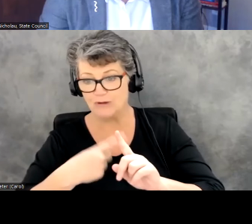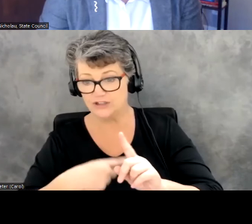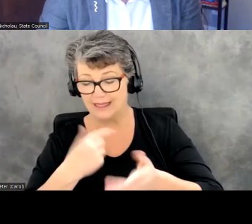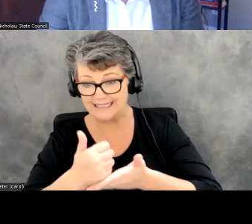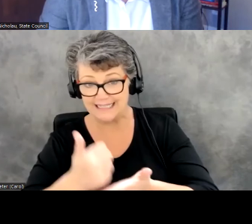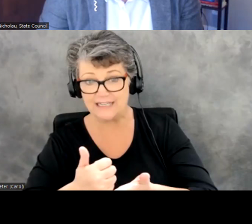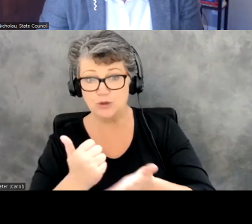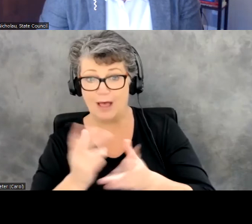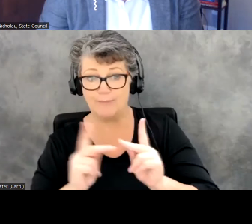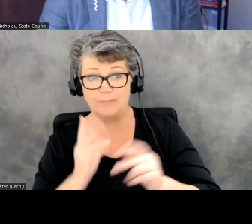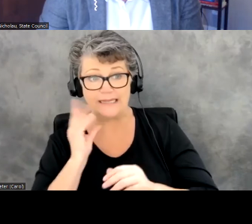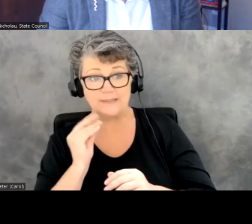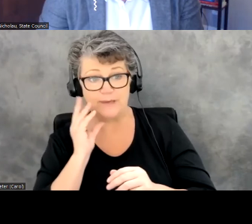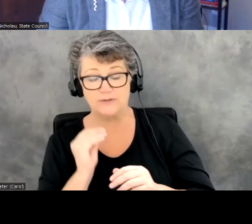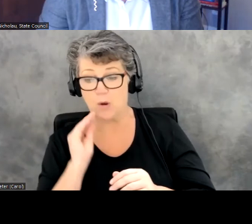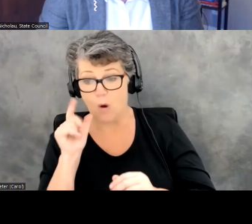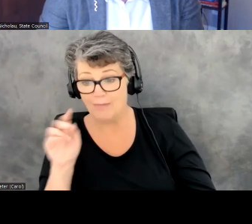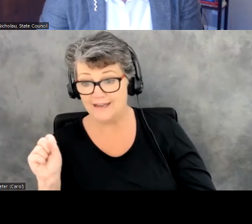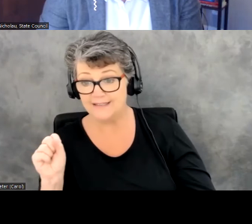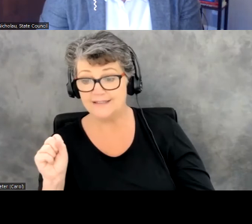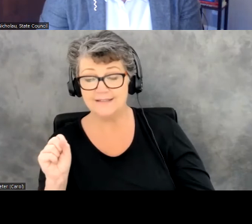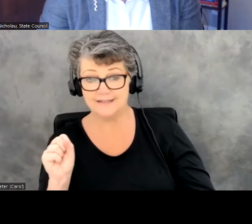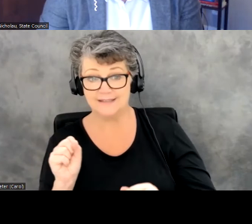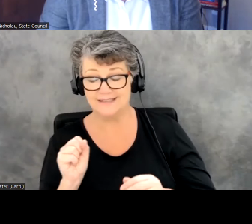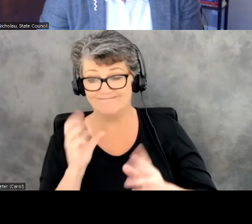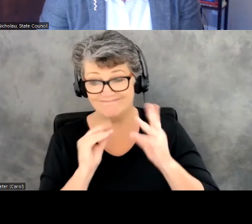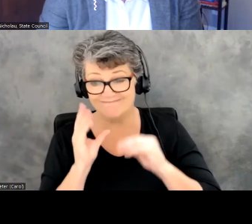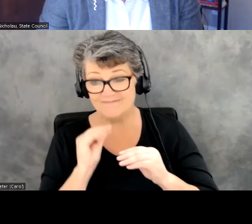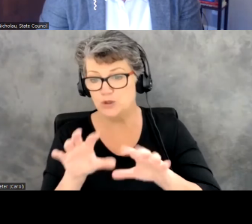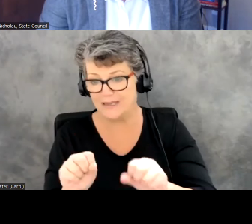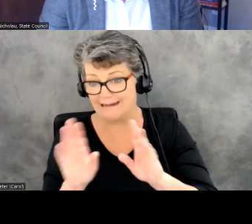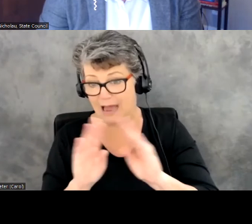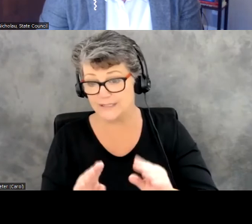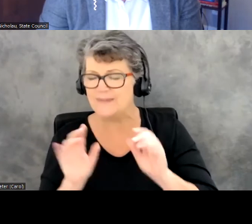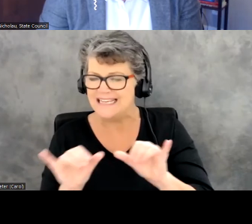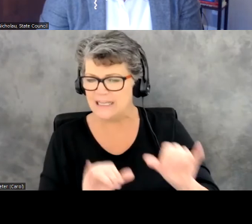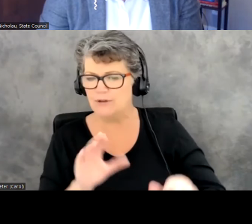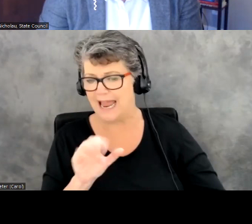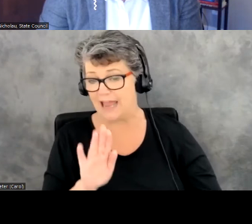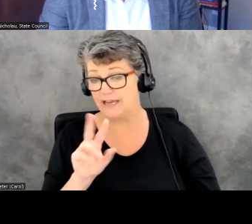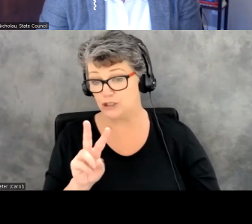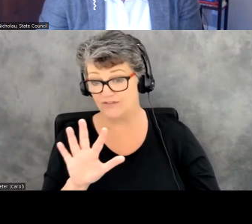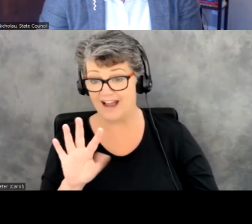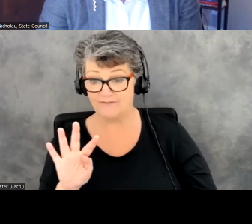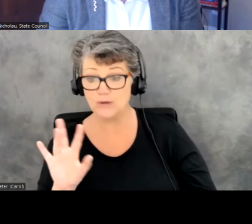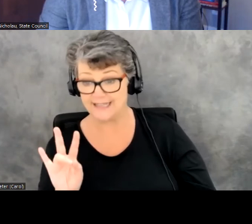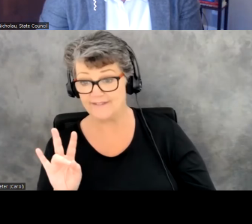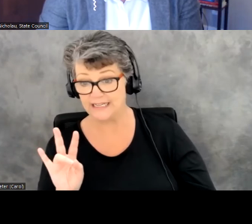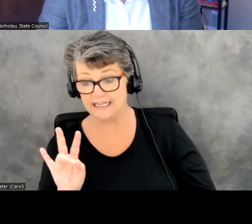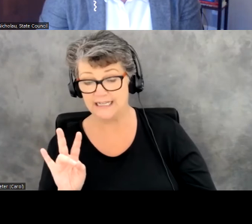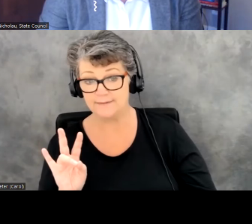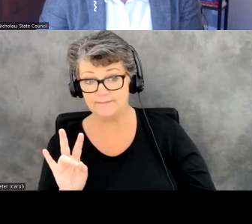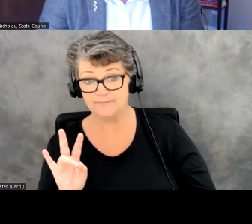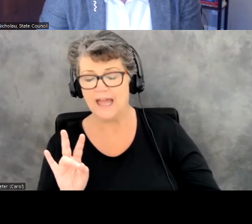help persons experiencing homelessness to obtain housing. This is very similar to AB 2547 in that